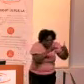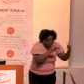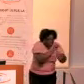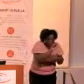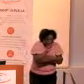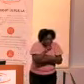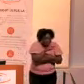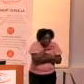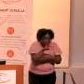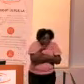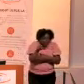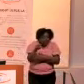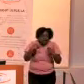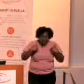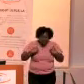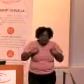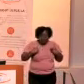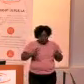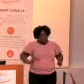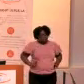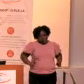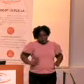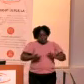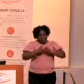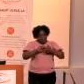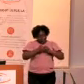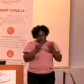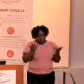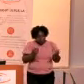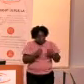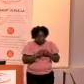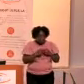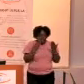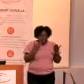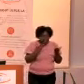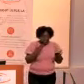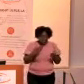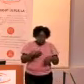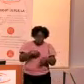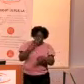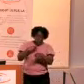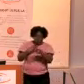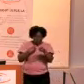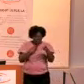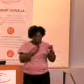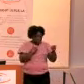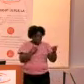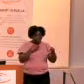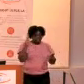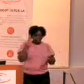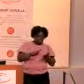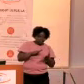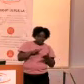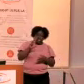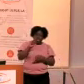with lupus had kidney involvement. It's less common in whites, about 30%,